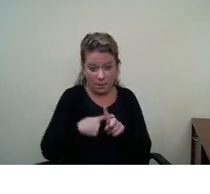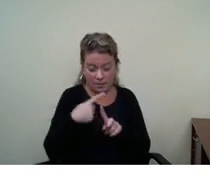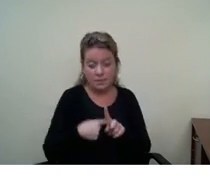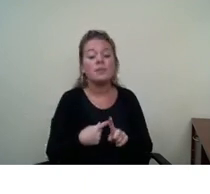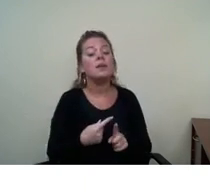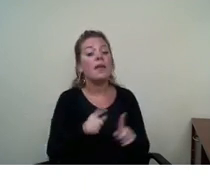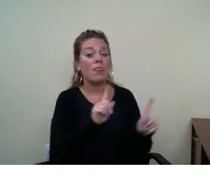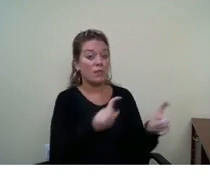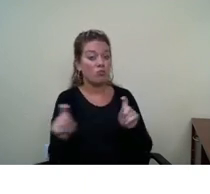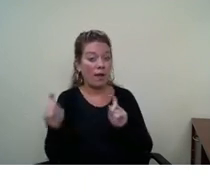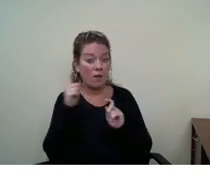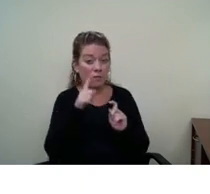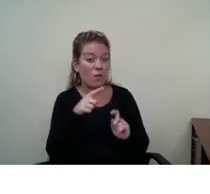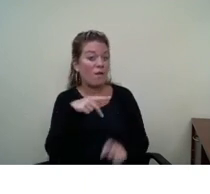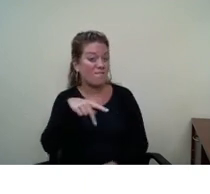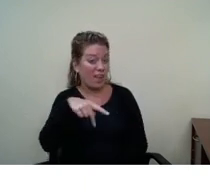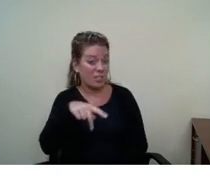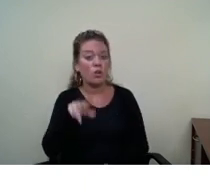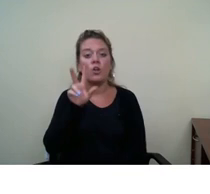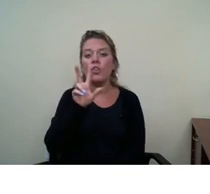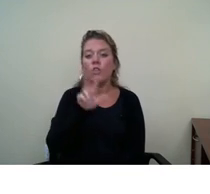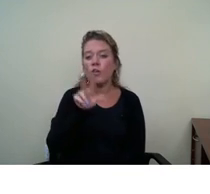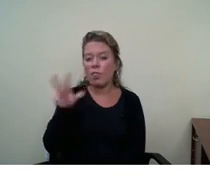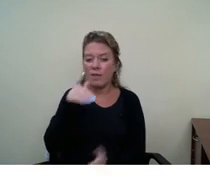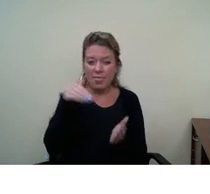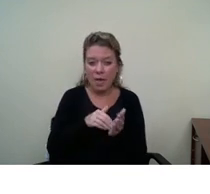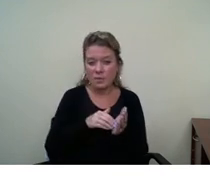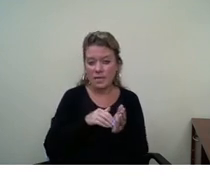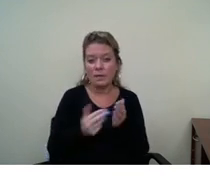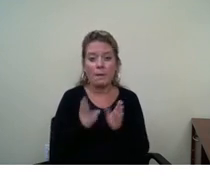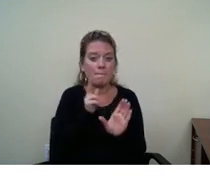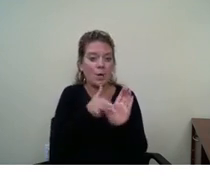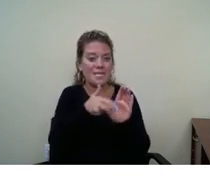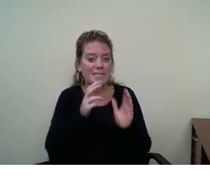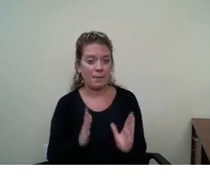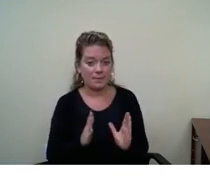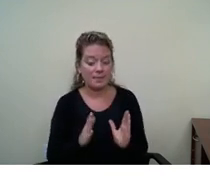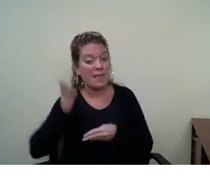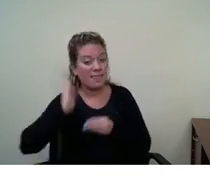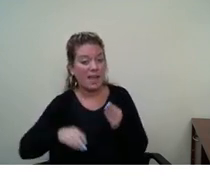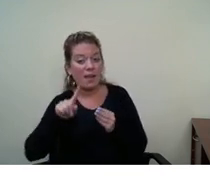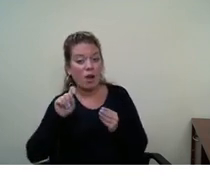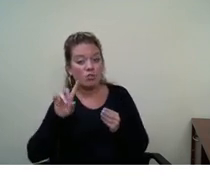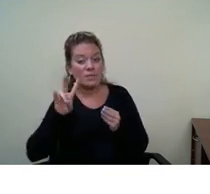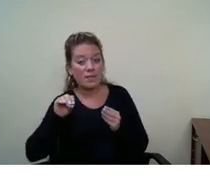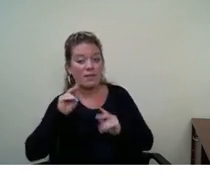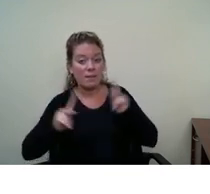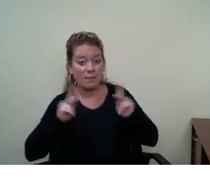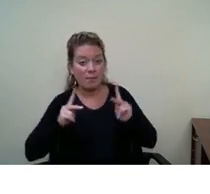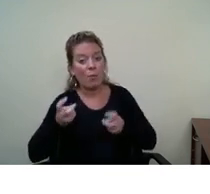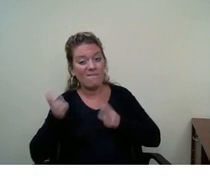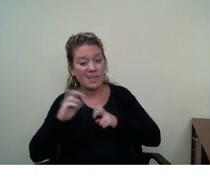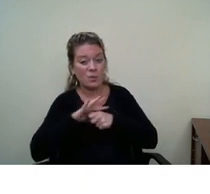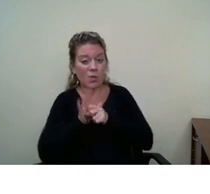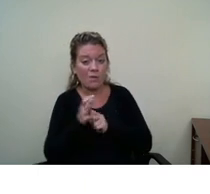Pfizer-BioNTech, for example, there were 43,000 participants. In the end, 170 people were infected with